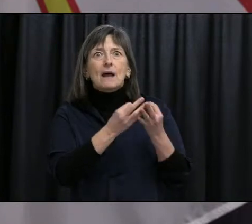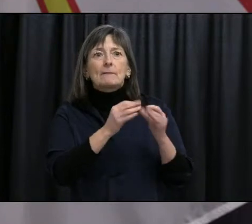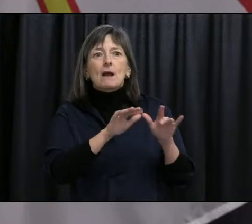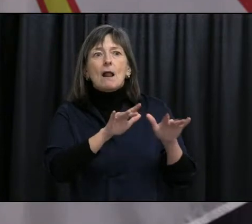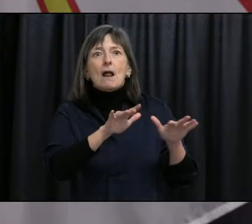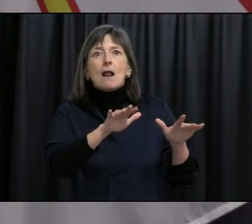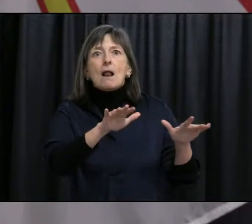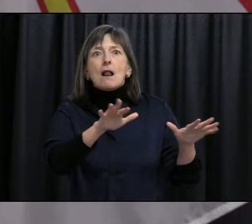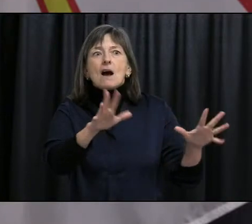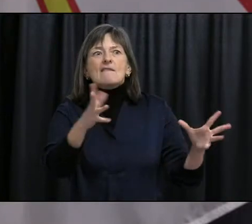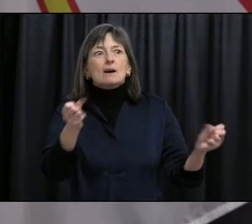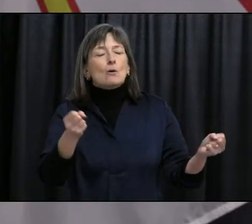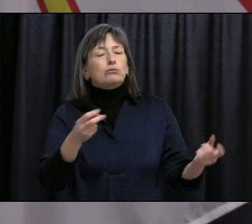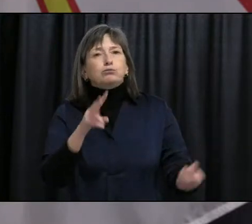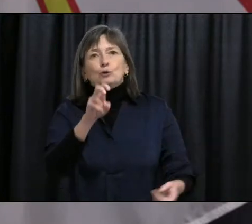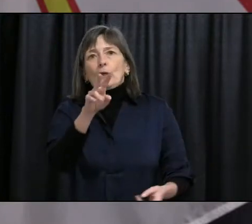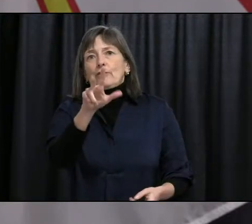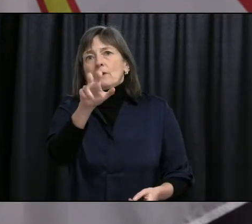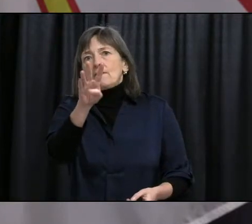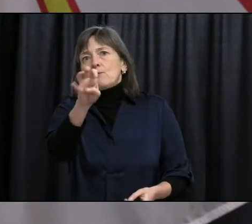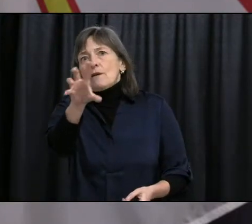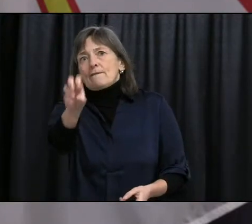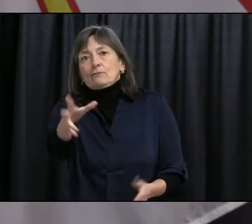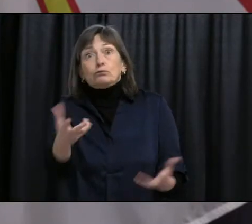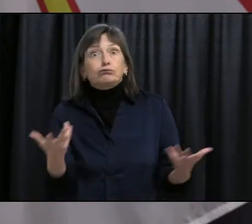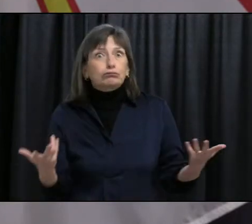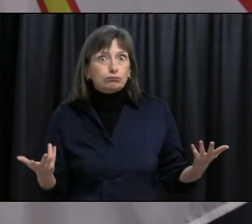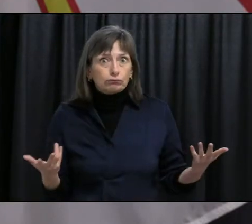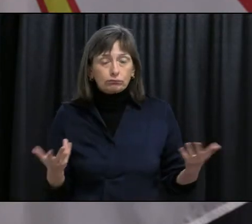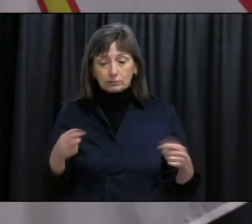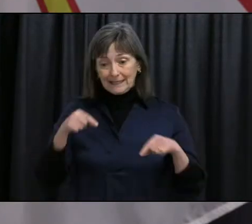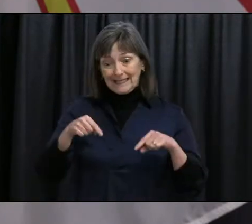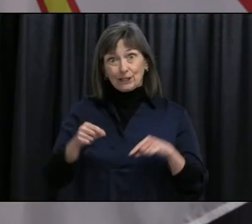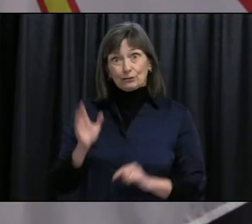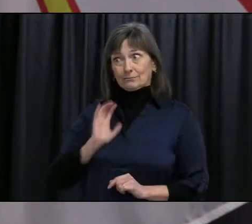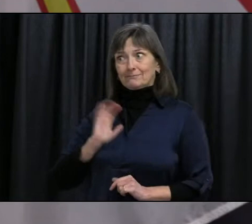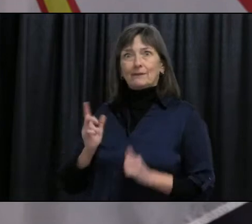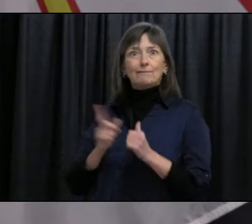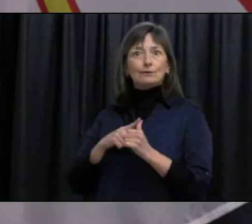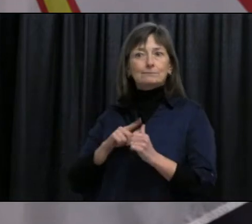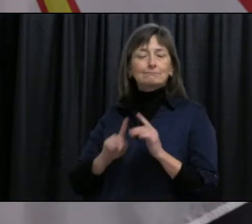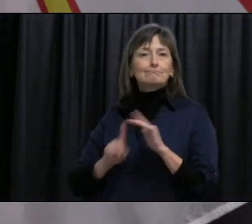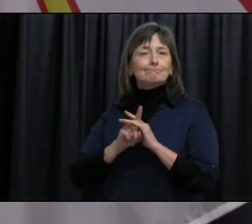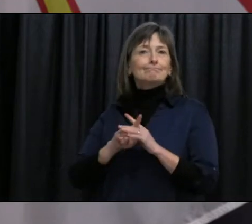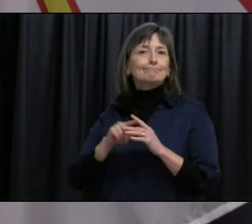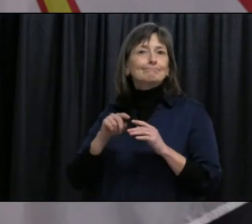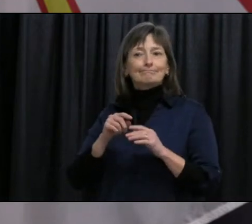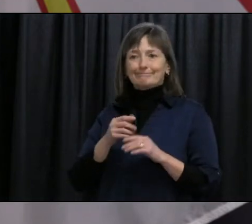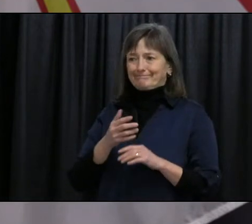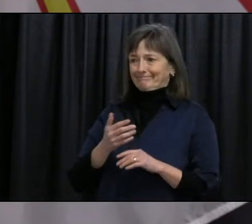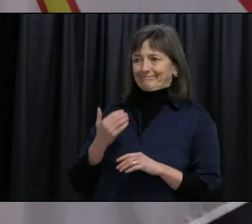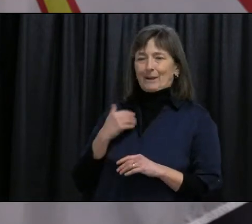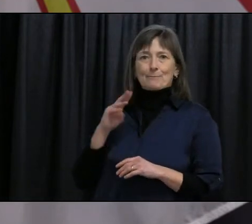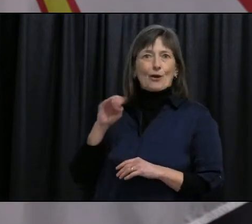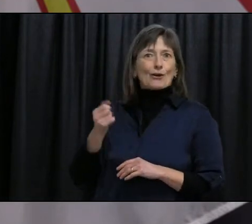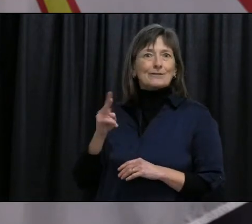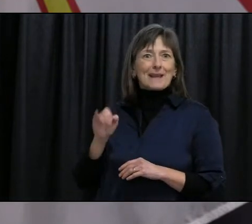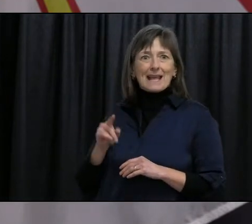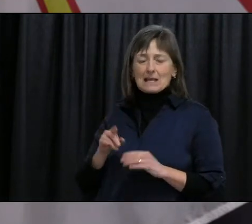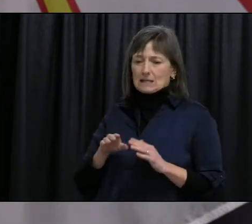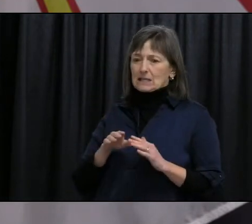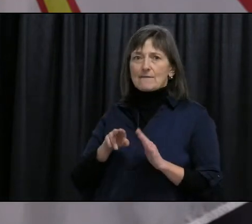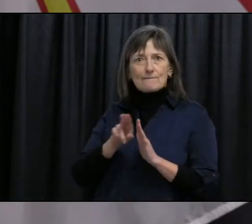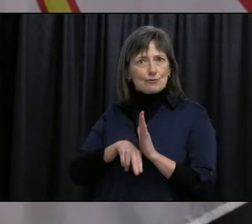cases by the time it was all done. We've seen that here in our own personal experience early in the pandemic.